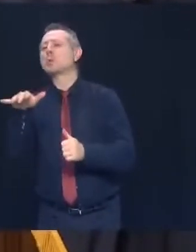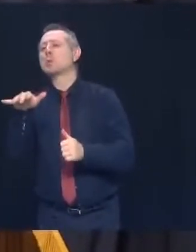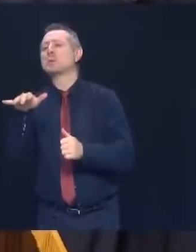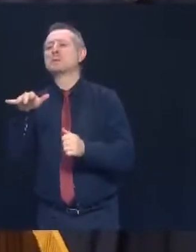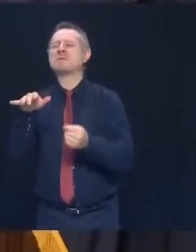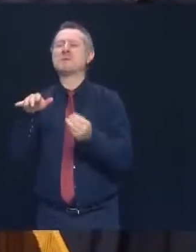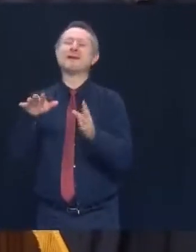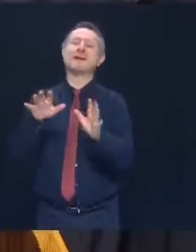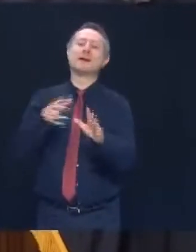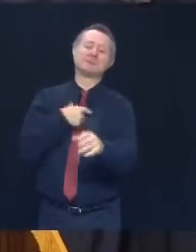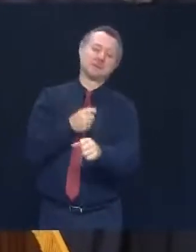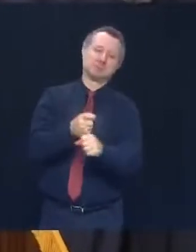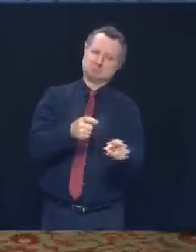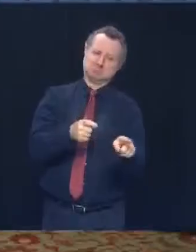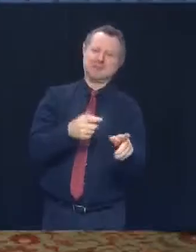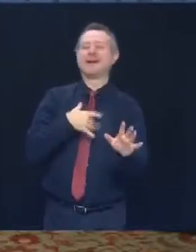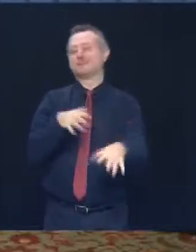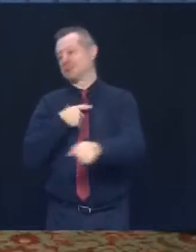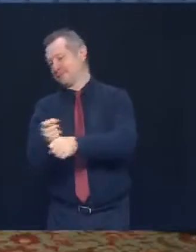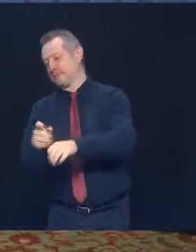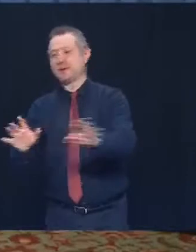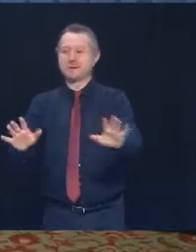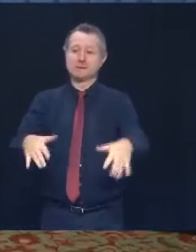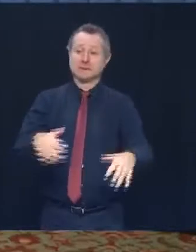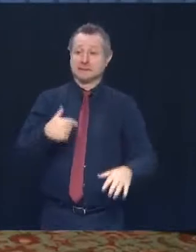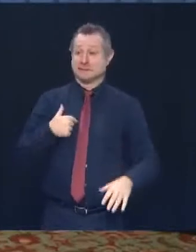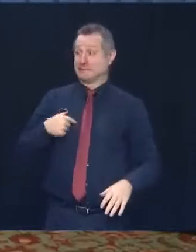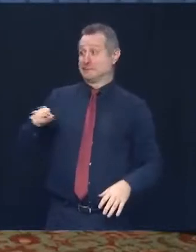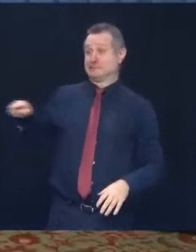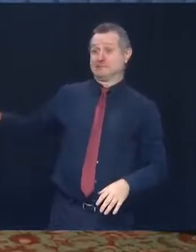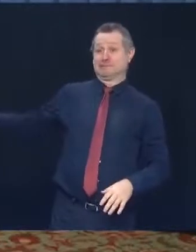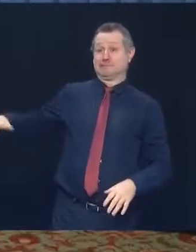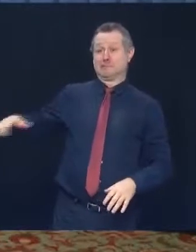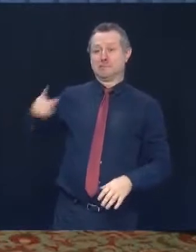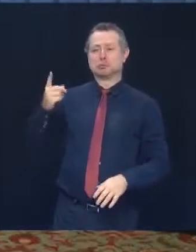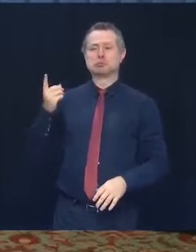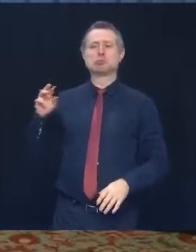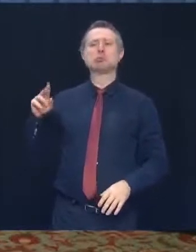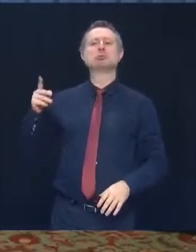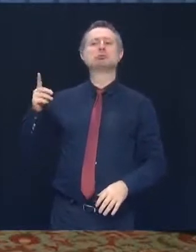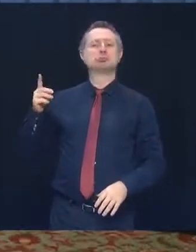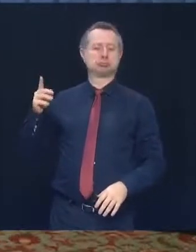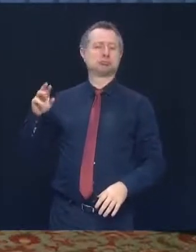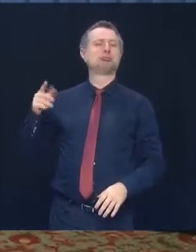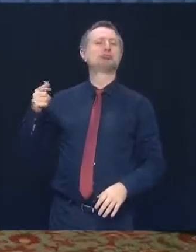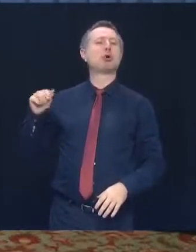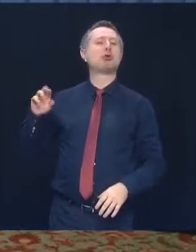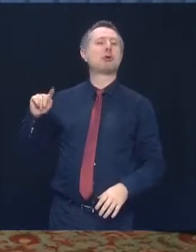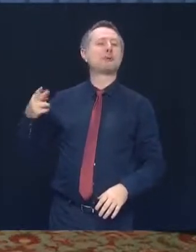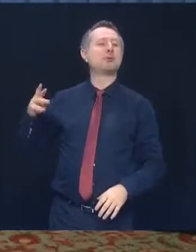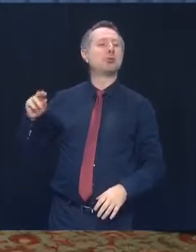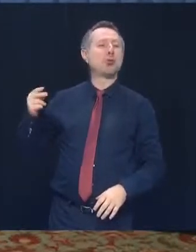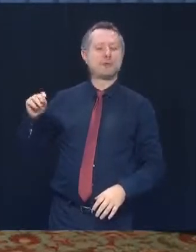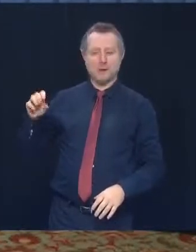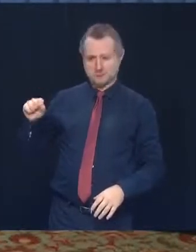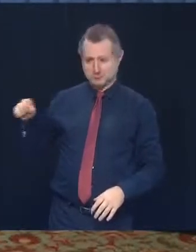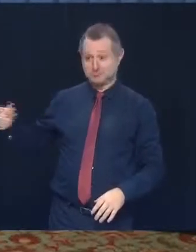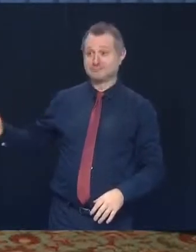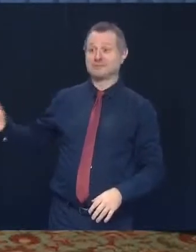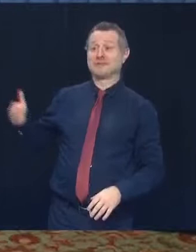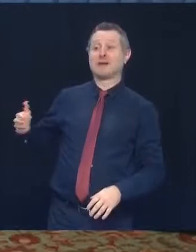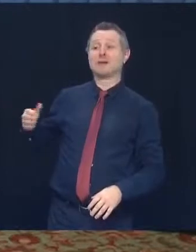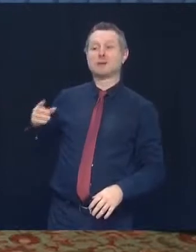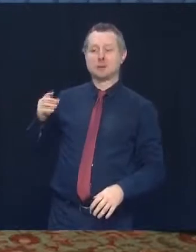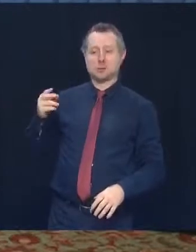Just kidding. From my far right, Mr. Gareth Rhodes, my immediate right, Dr. Howard Zucker, to my left, Melissa DeRosa, to